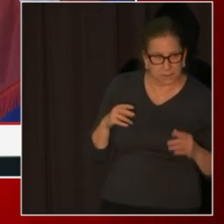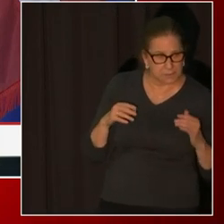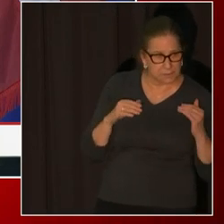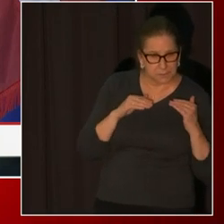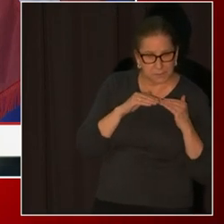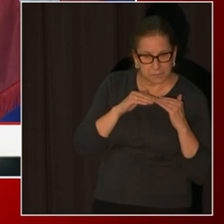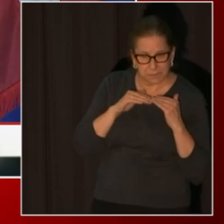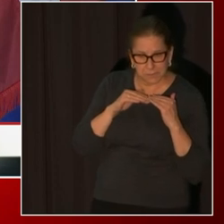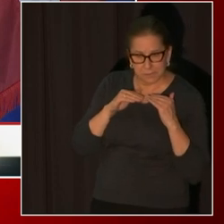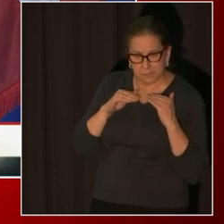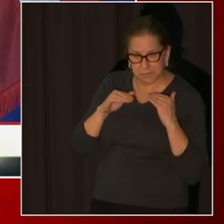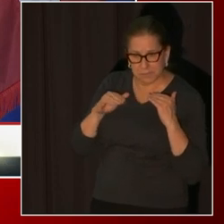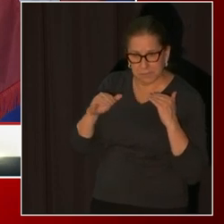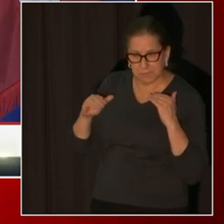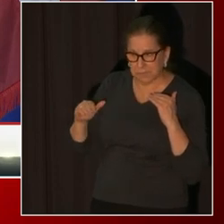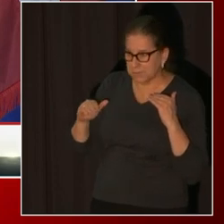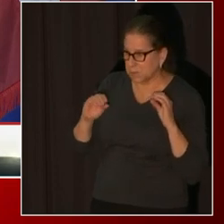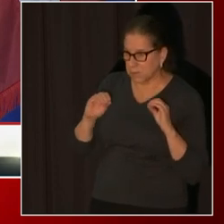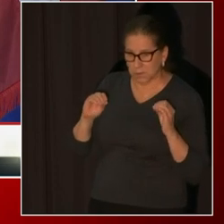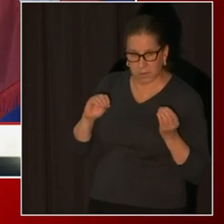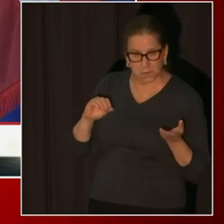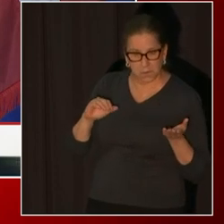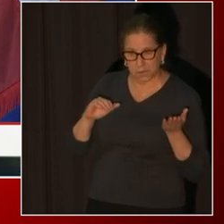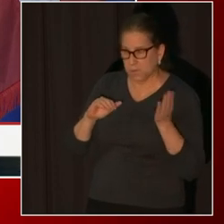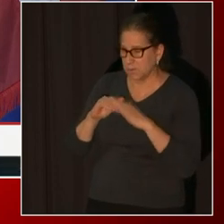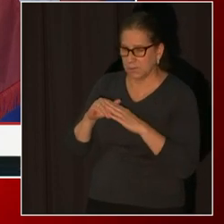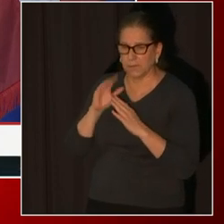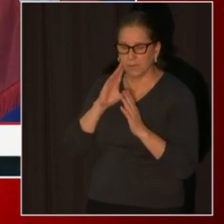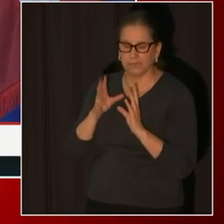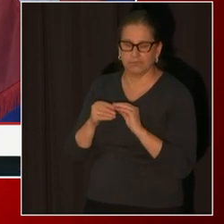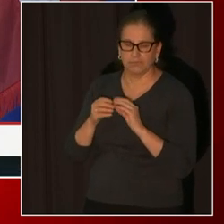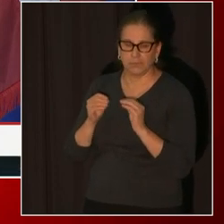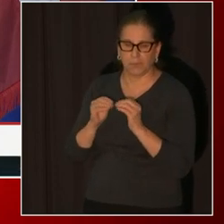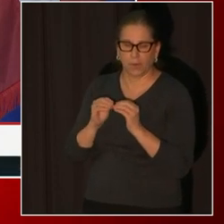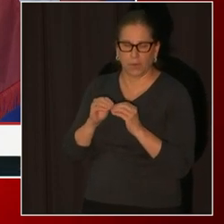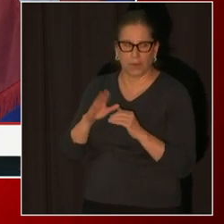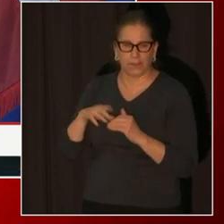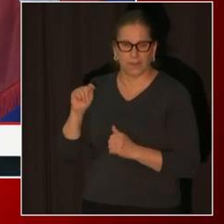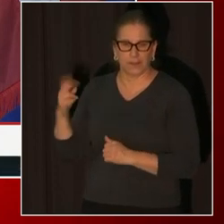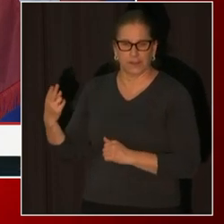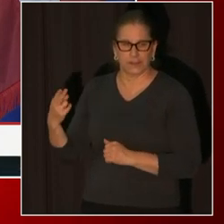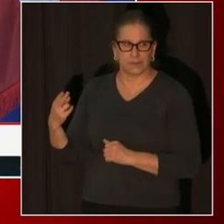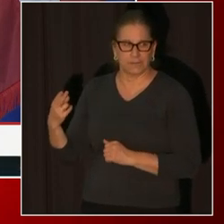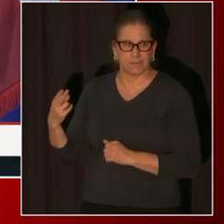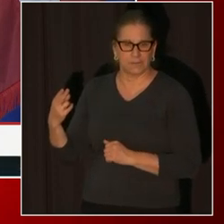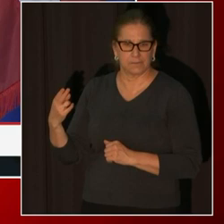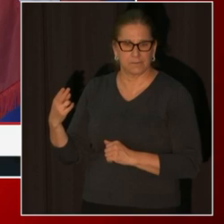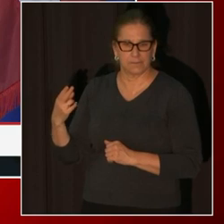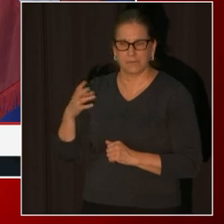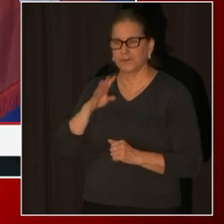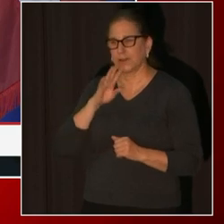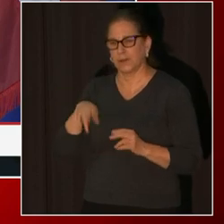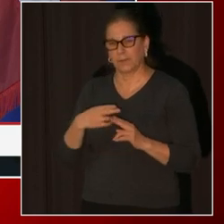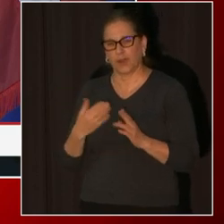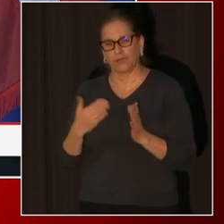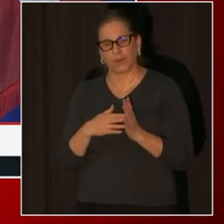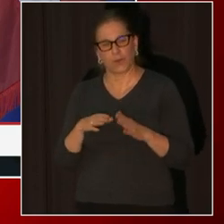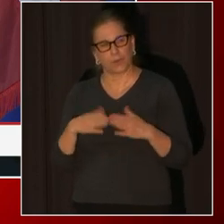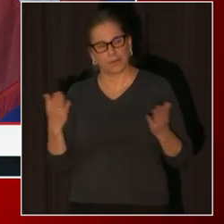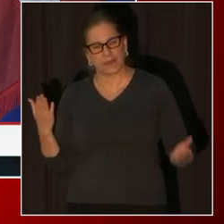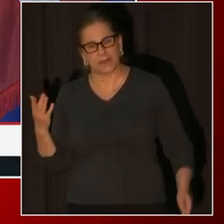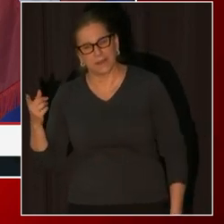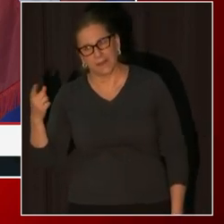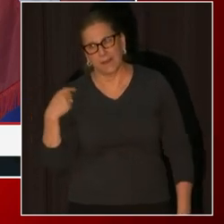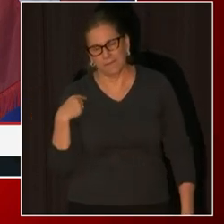about more when we can begin a phased reopening. And then my last question, I very much appreciate it. There's now been some reporting on the